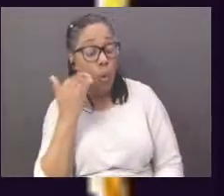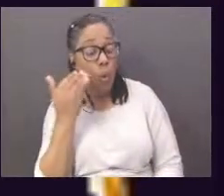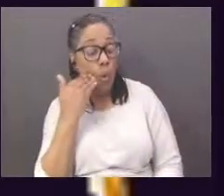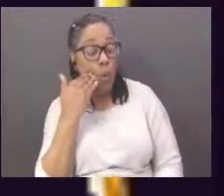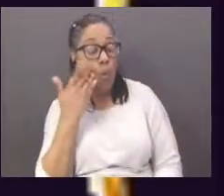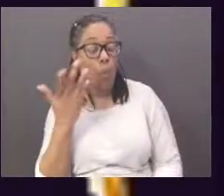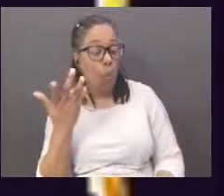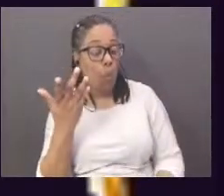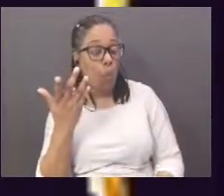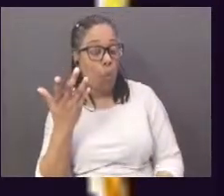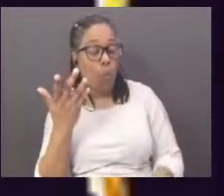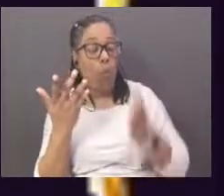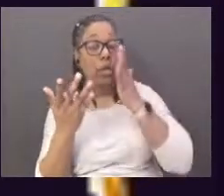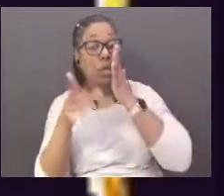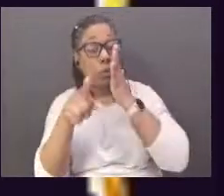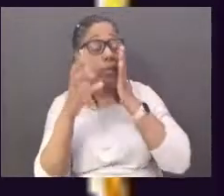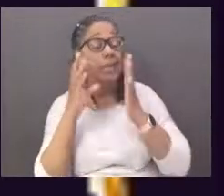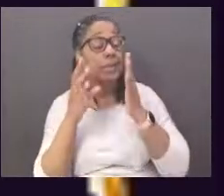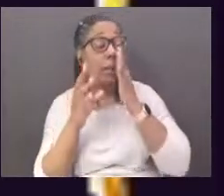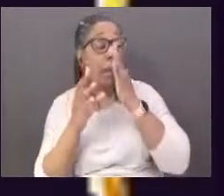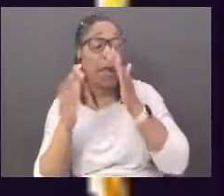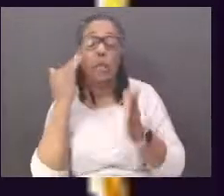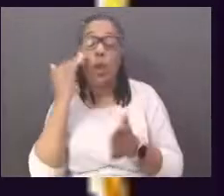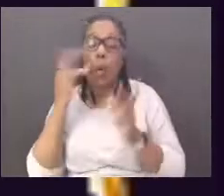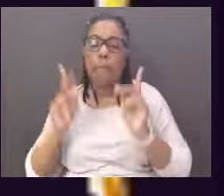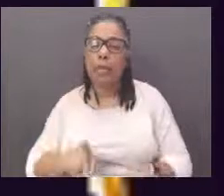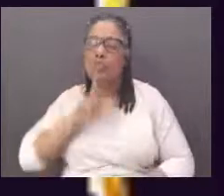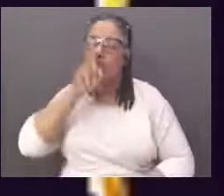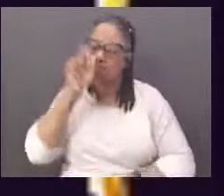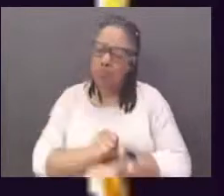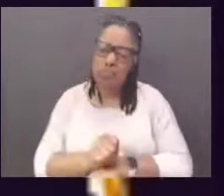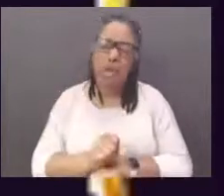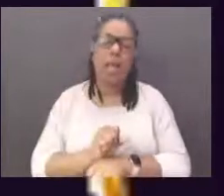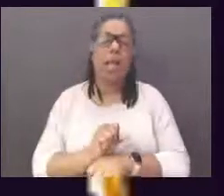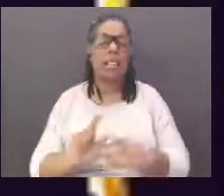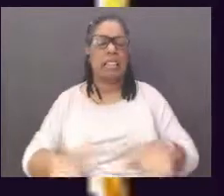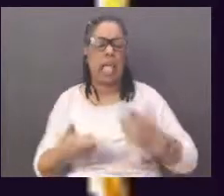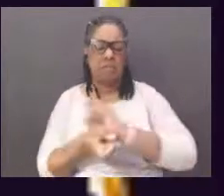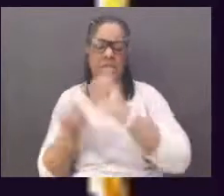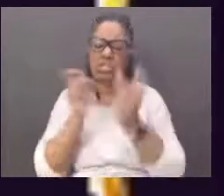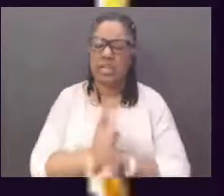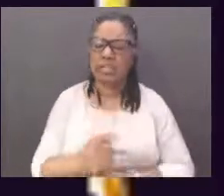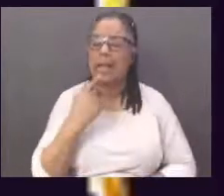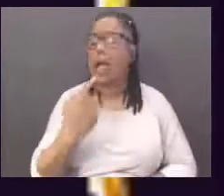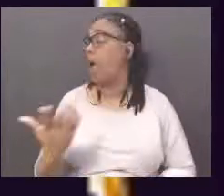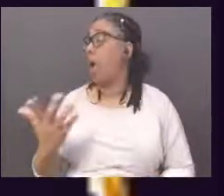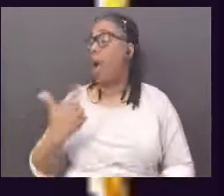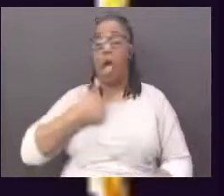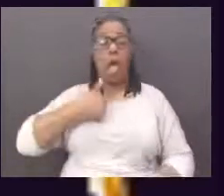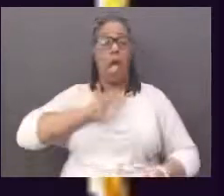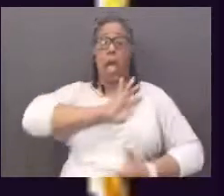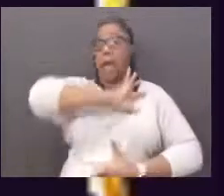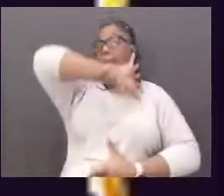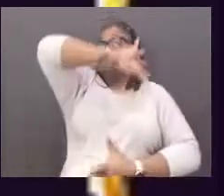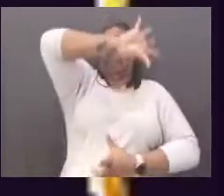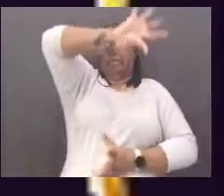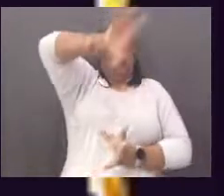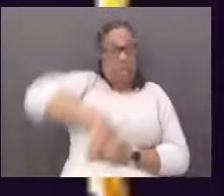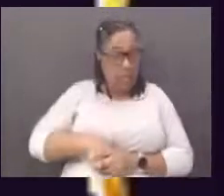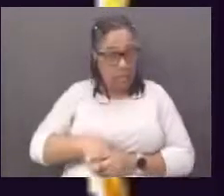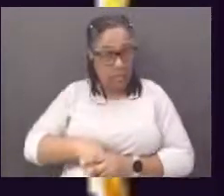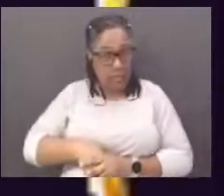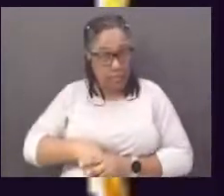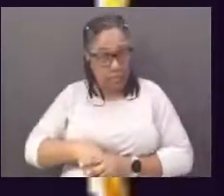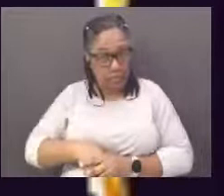life-changing experience, one that makes you say, I'm all in or not in at all. Paul went from being an enemy